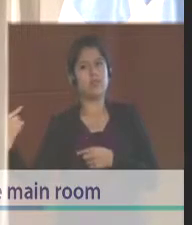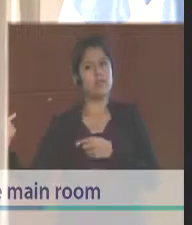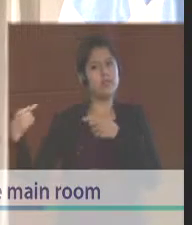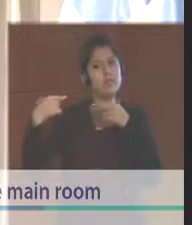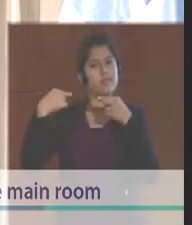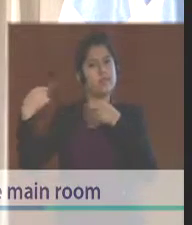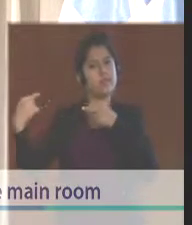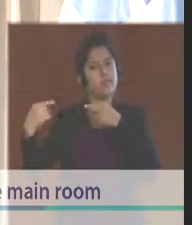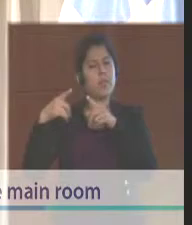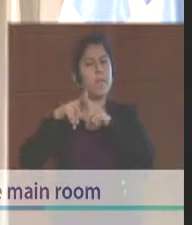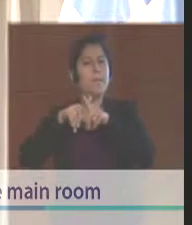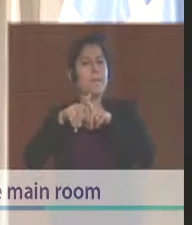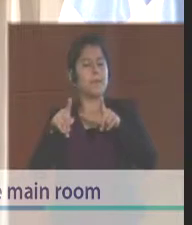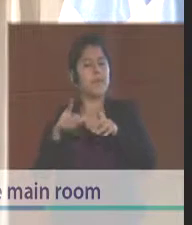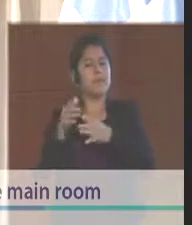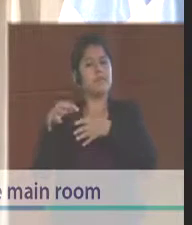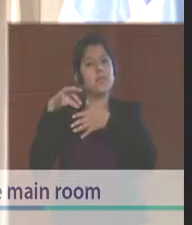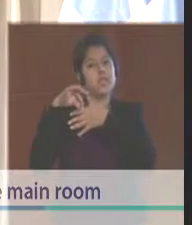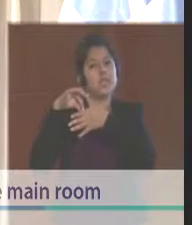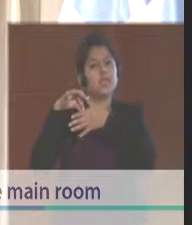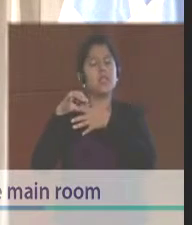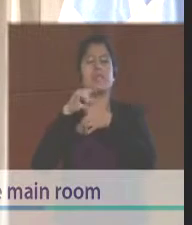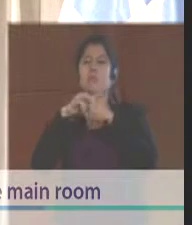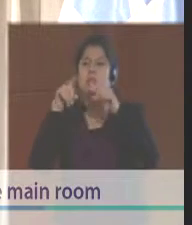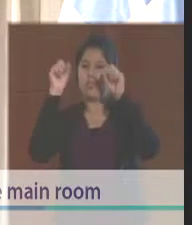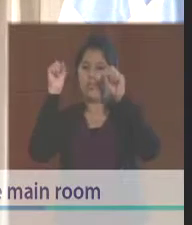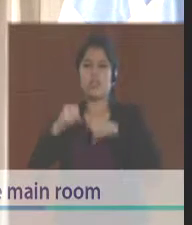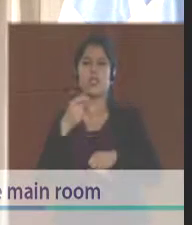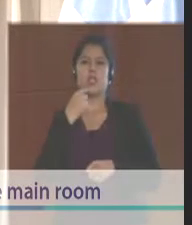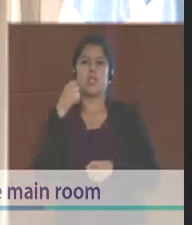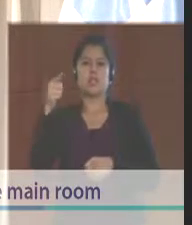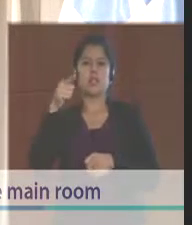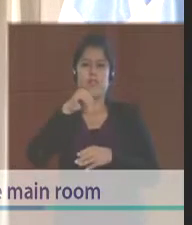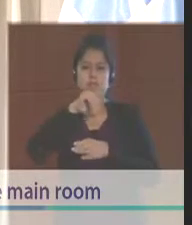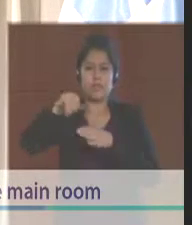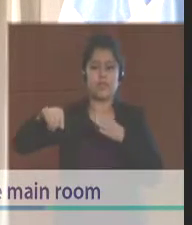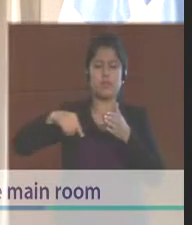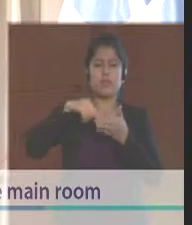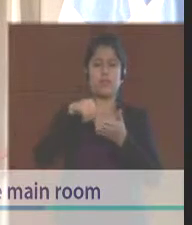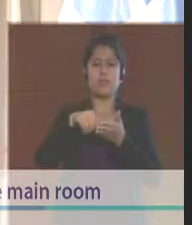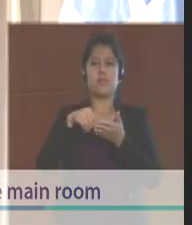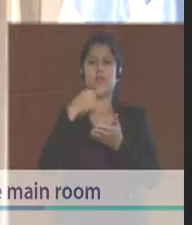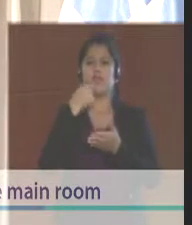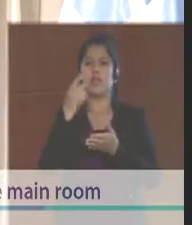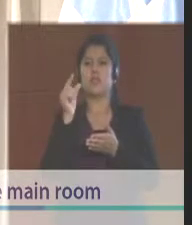We still face some challenges, and amongst them we can